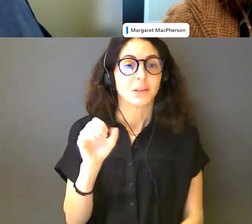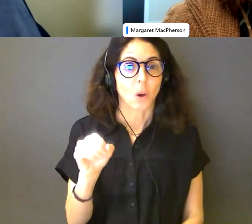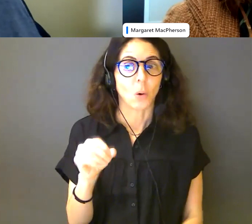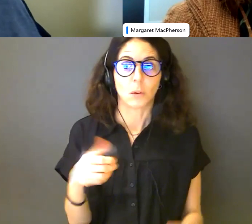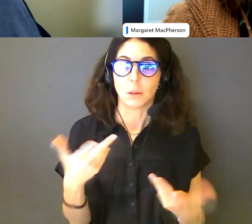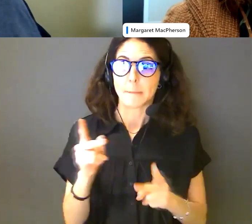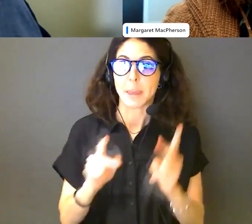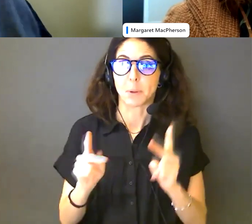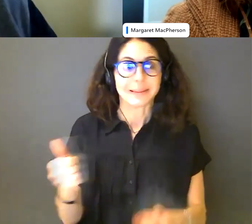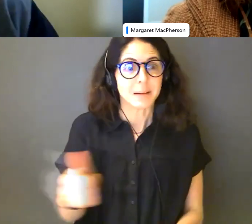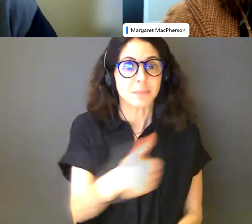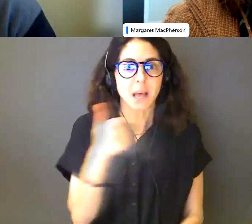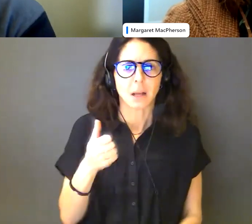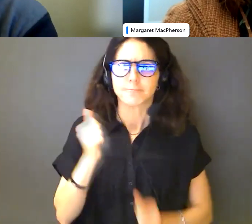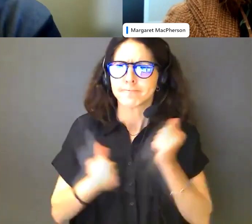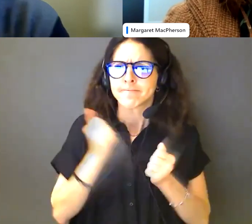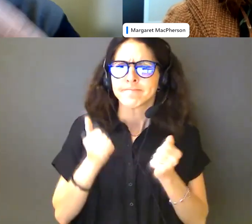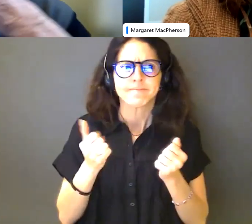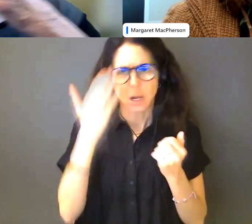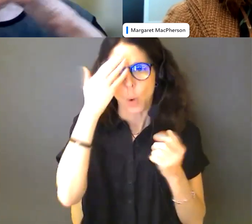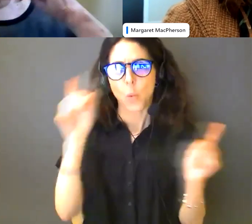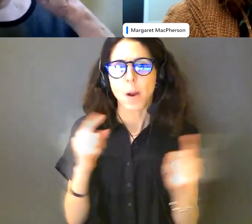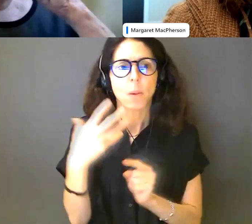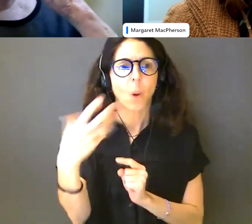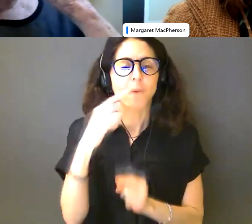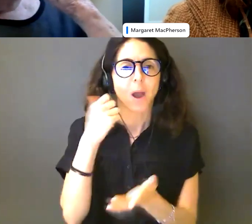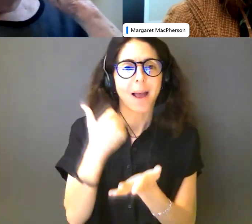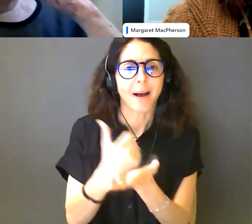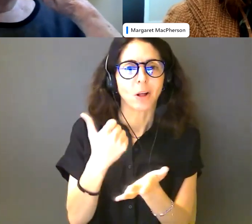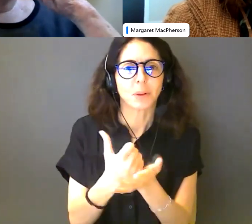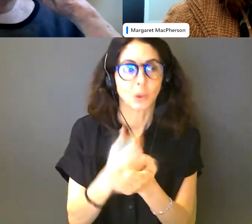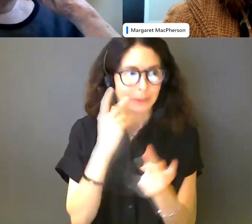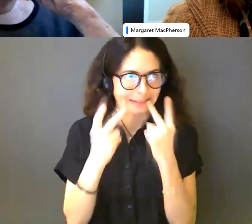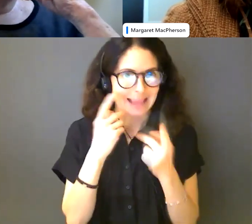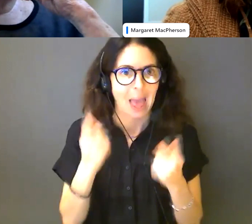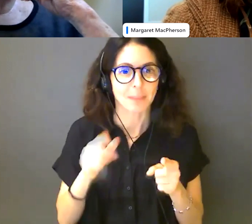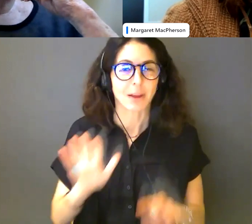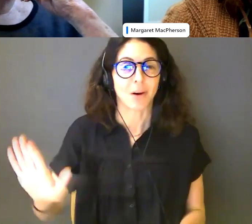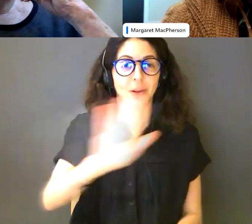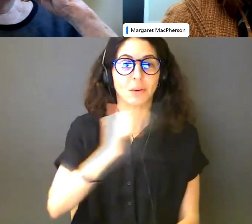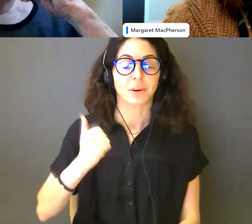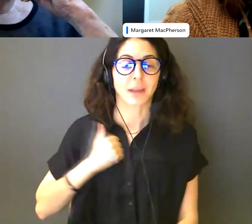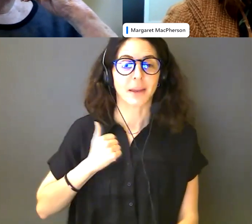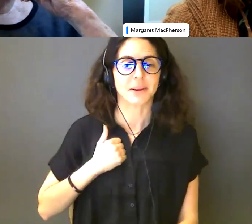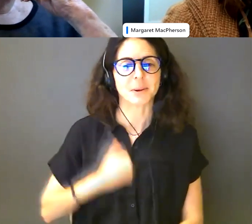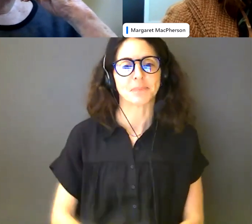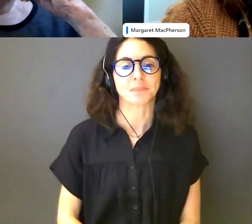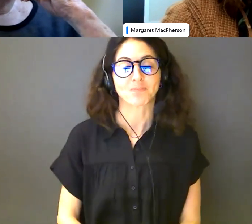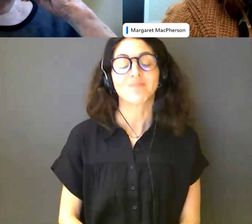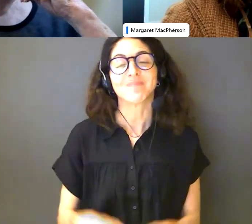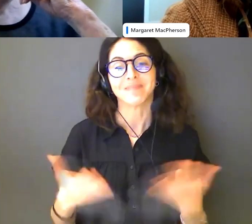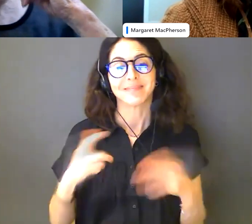able to find help when they need it is happening everywhere. So we're out of